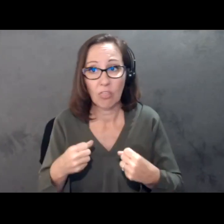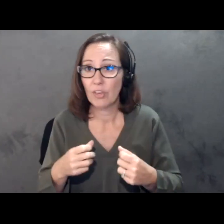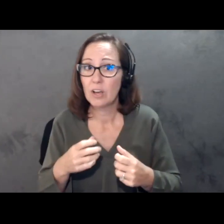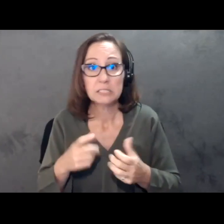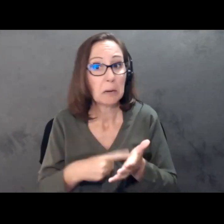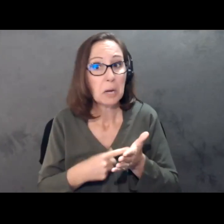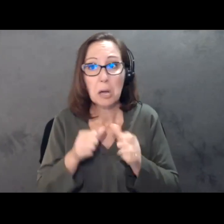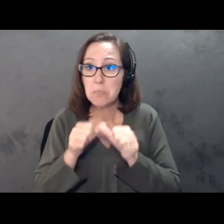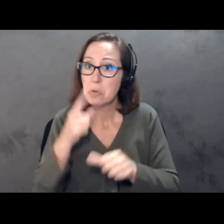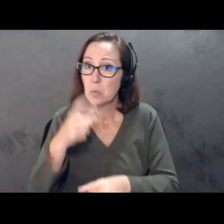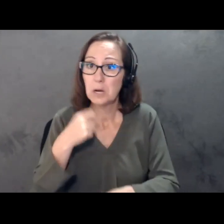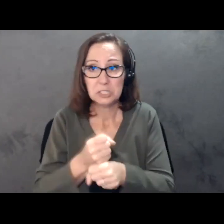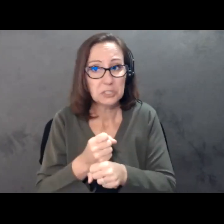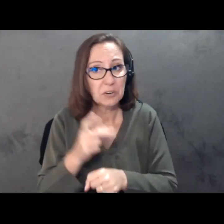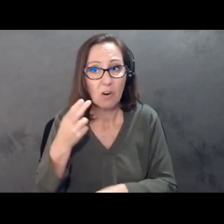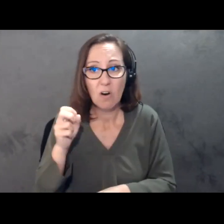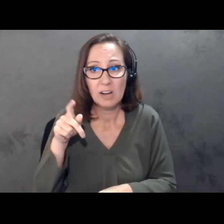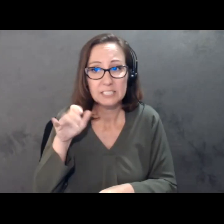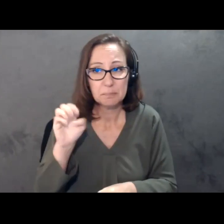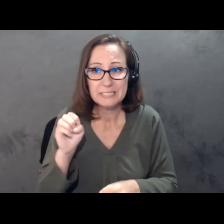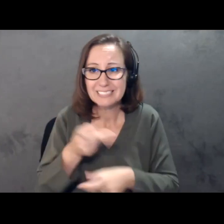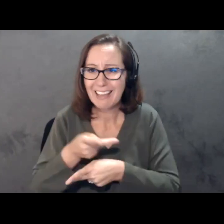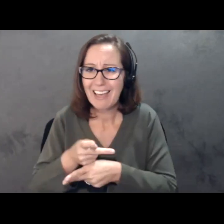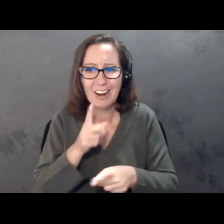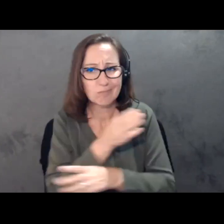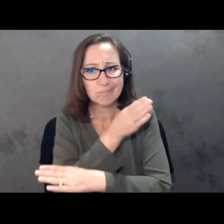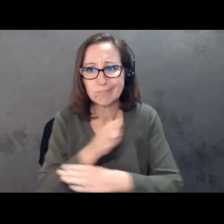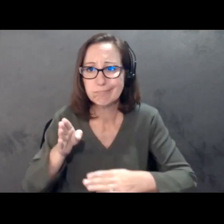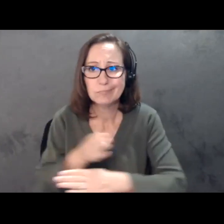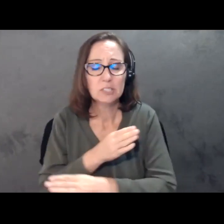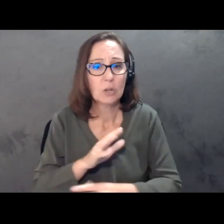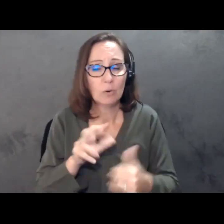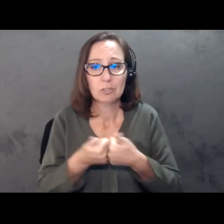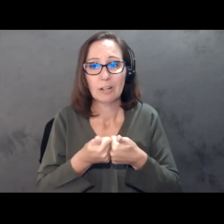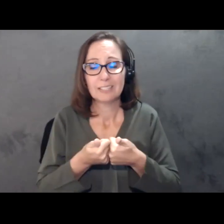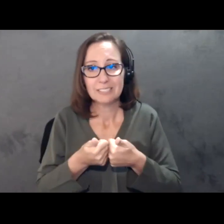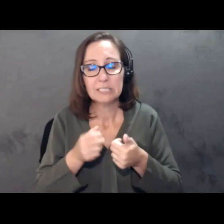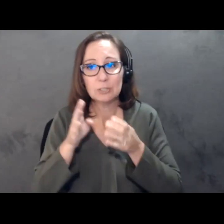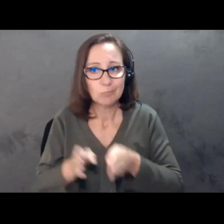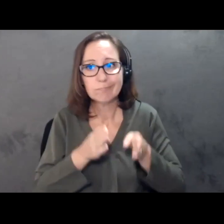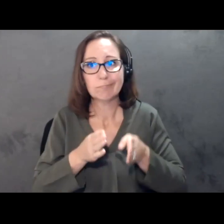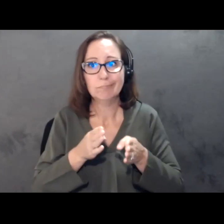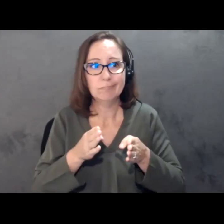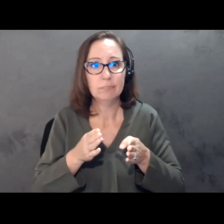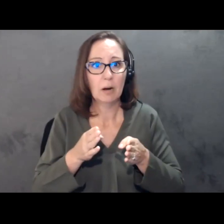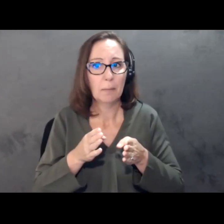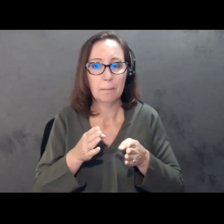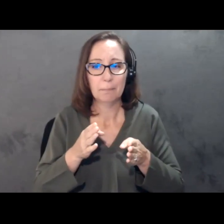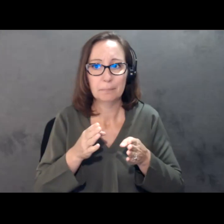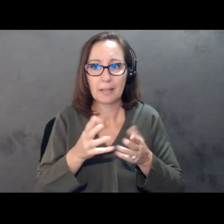for a year. So it's super difficult to make a plan, but getting them out to a